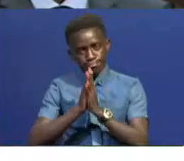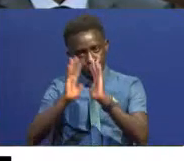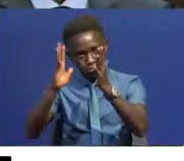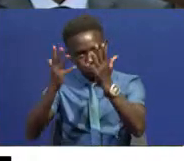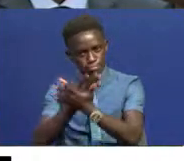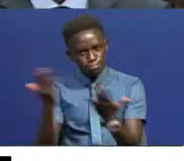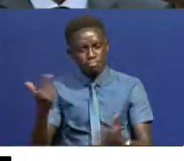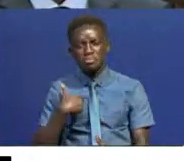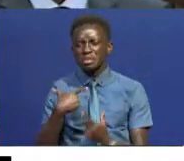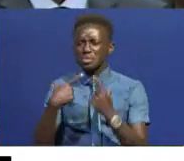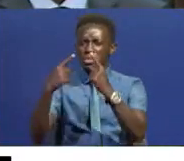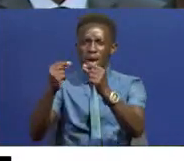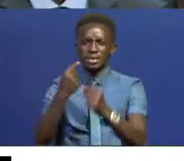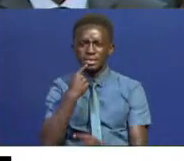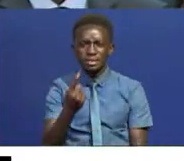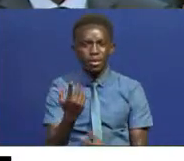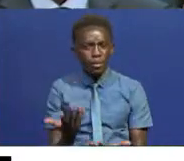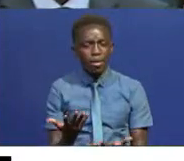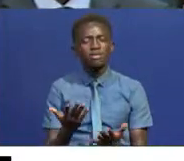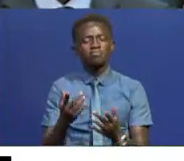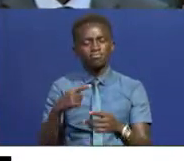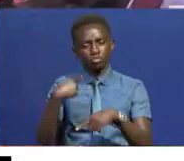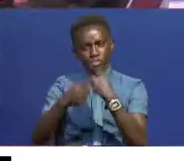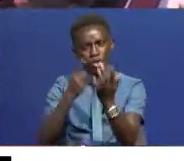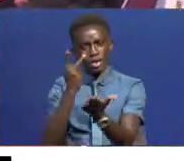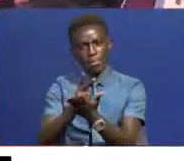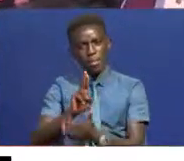and I tell them, keep it up.